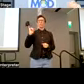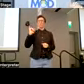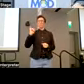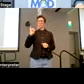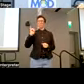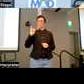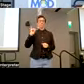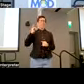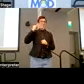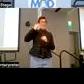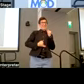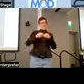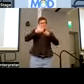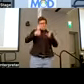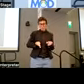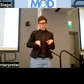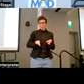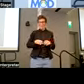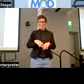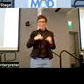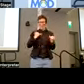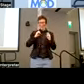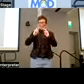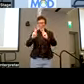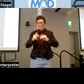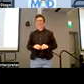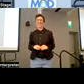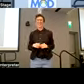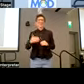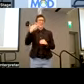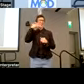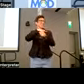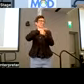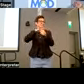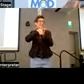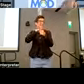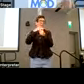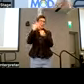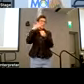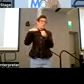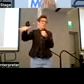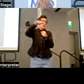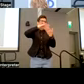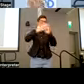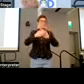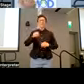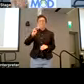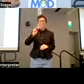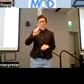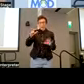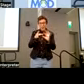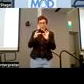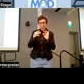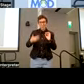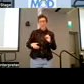think the last and personal one, I believe. So I'm familiar with the venue and certainly the community. Mary said, you know, I'm Curt